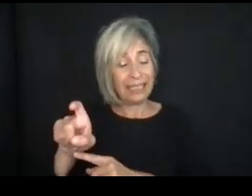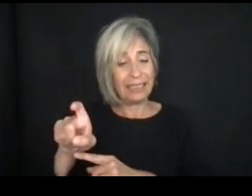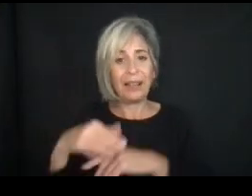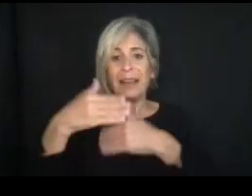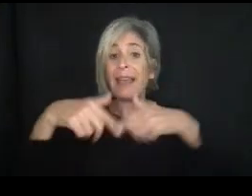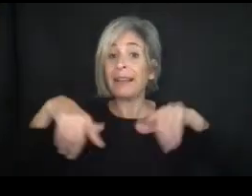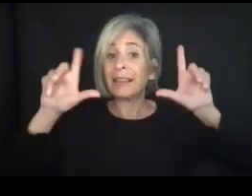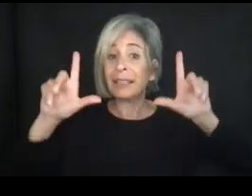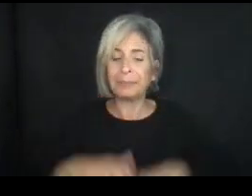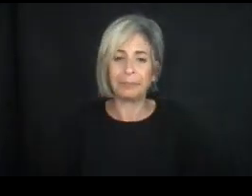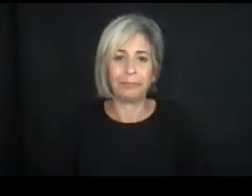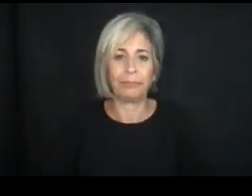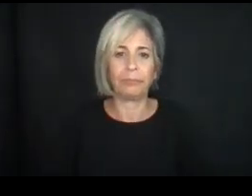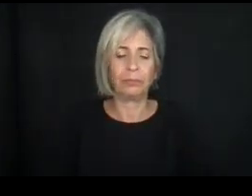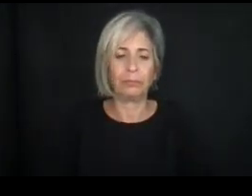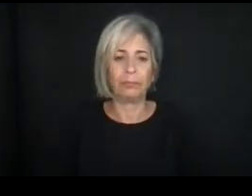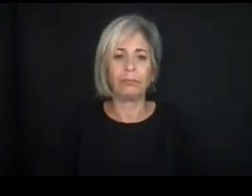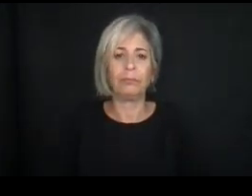slide.